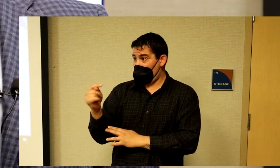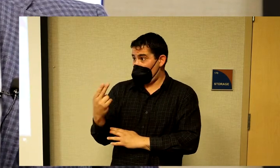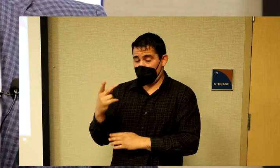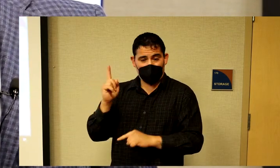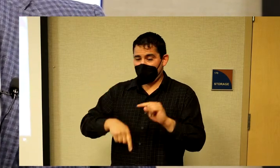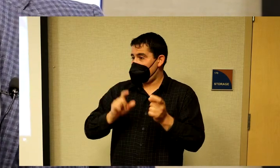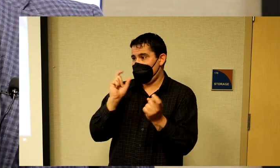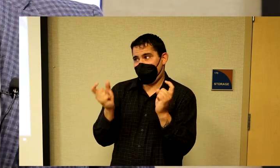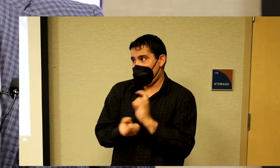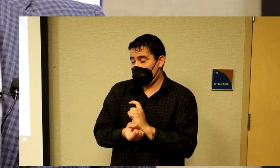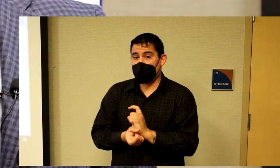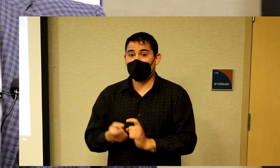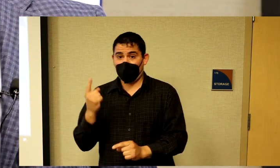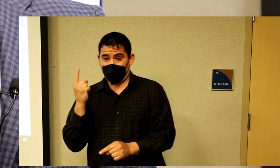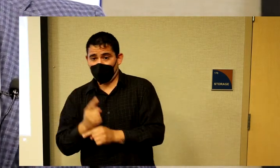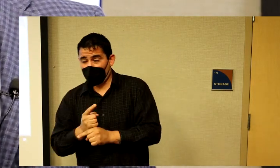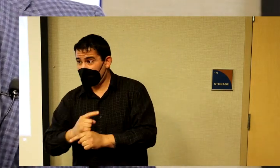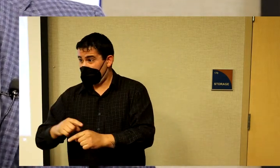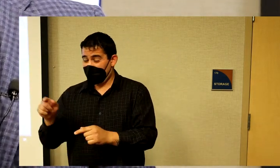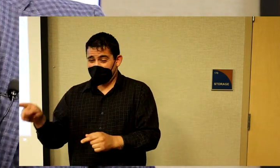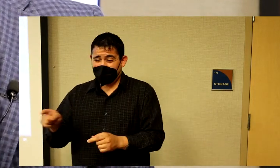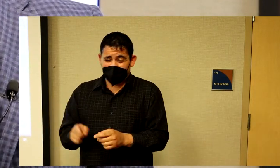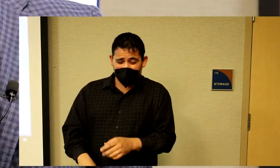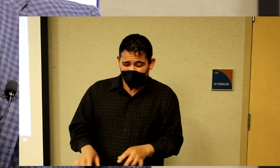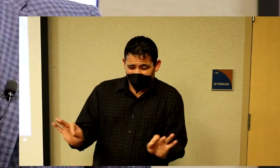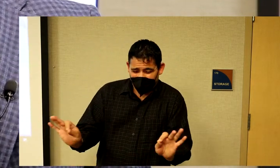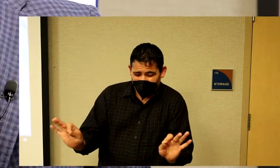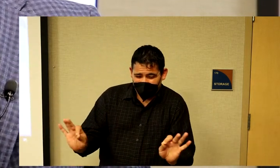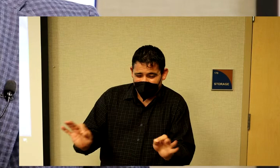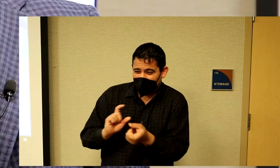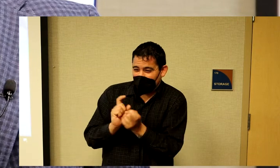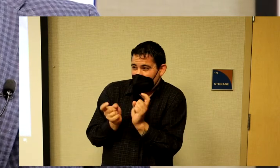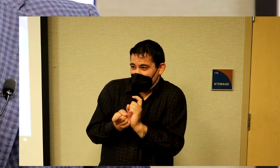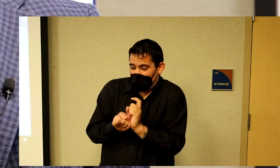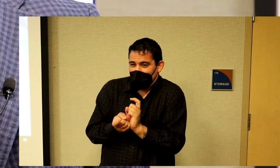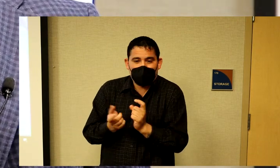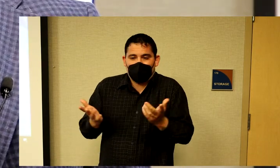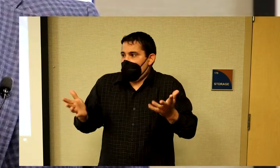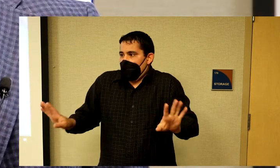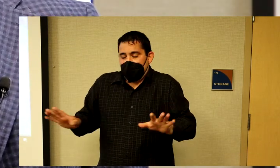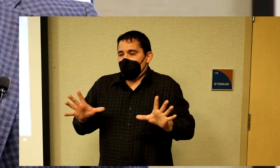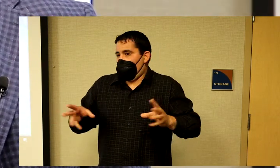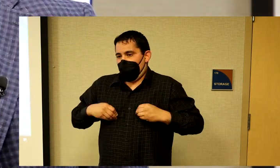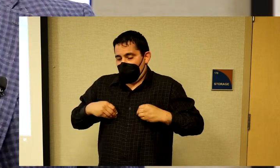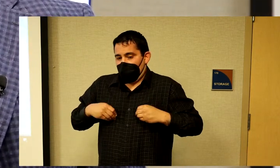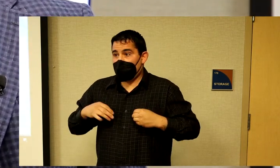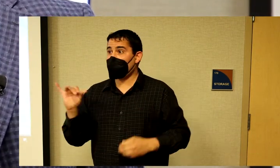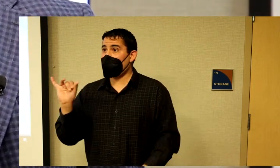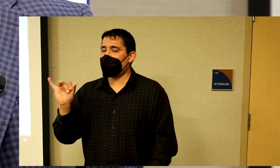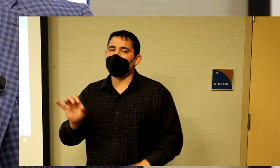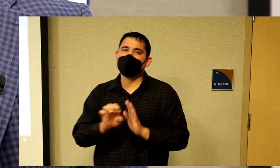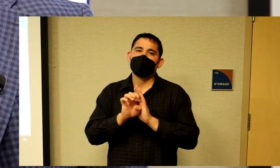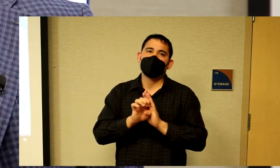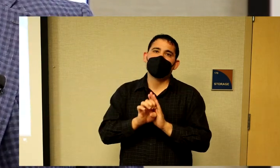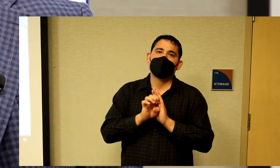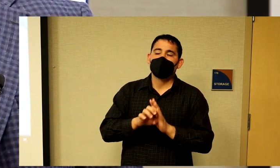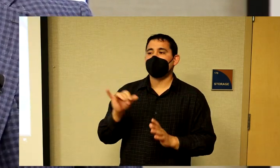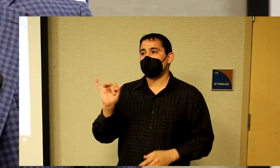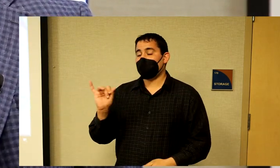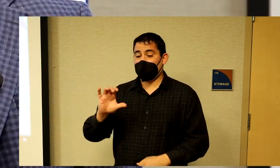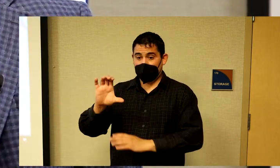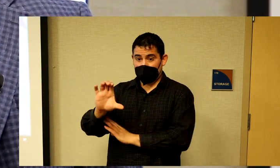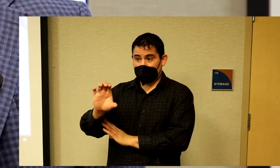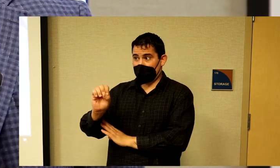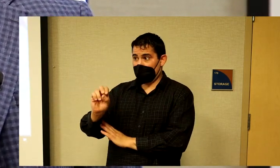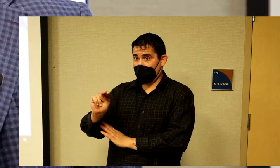minor changes, pretty much no. It would have to be something pretty minor. So, If I had, for example, if for some reason there was a census block that